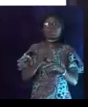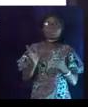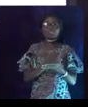to